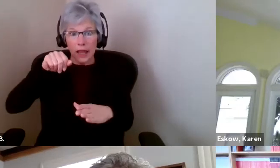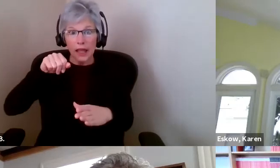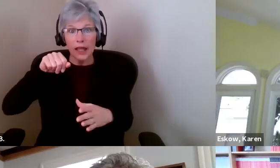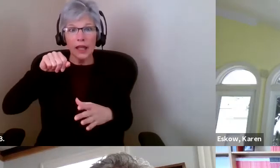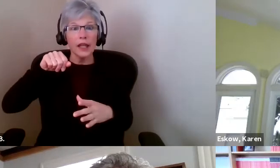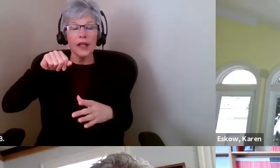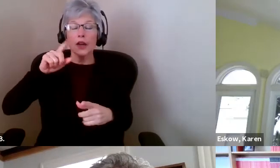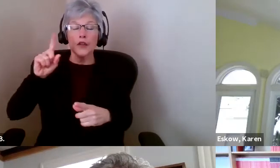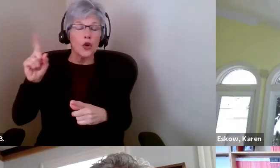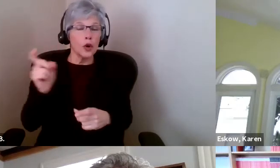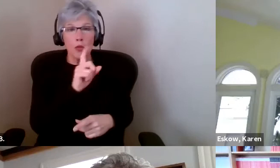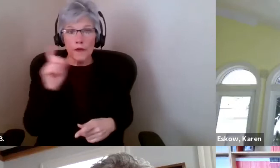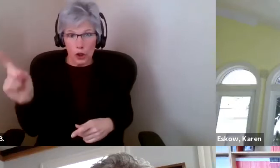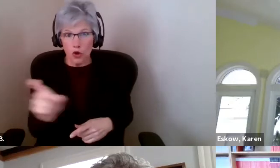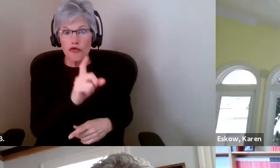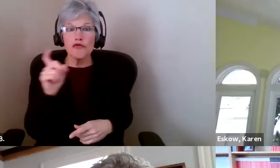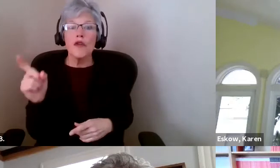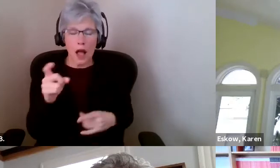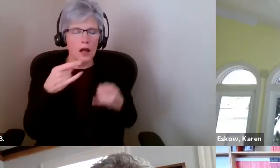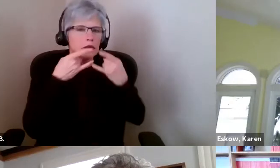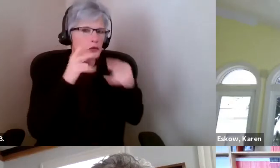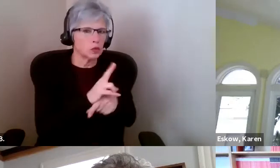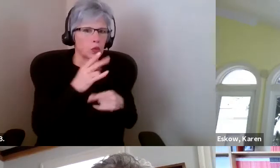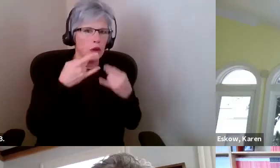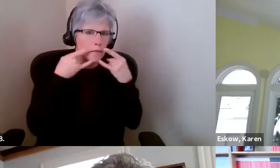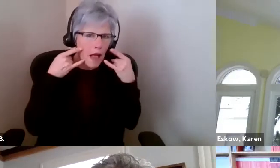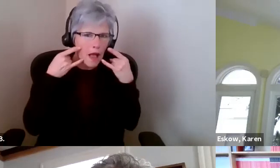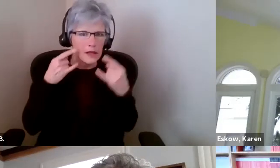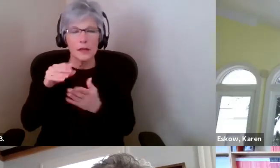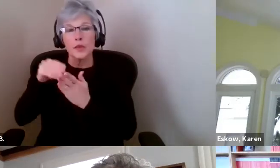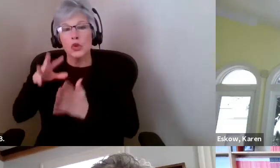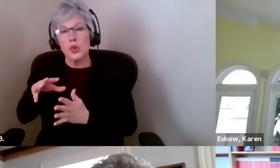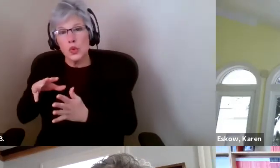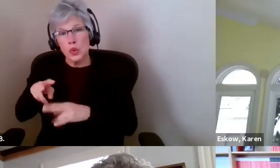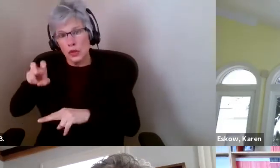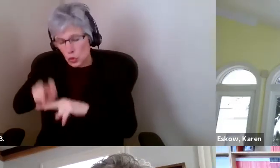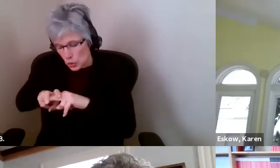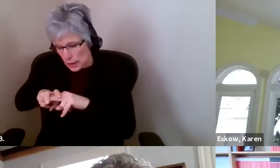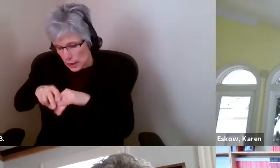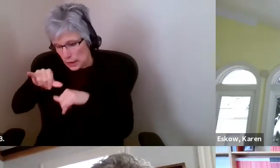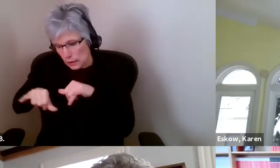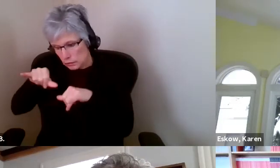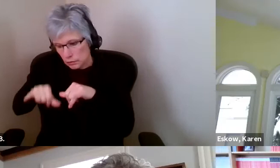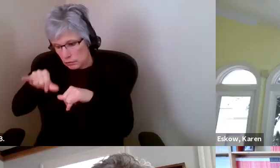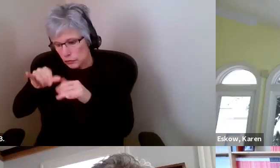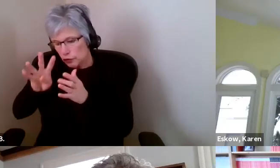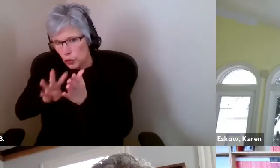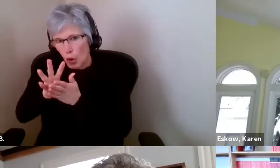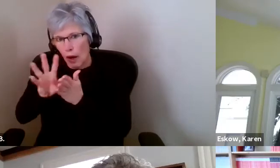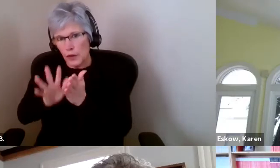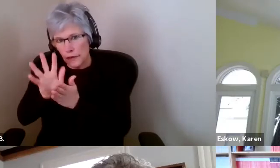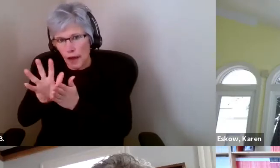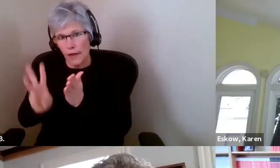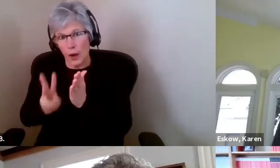who spent a long time in the library, a long stretch of time, 4, 5, 6 hours studying,